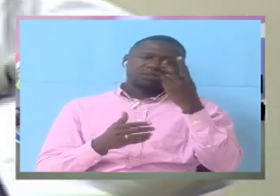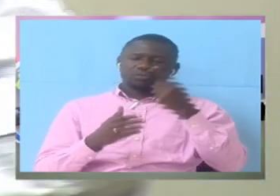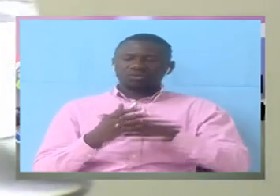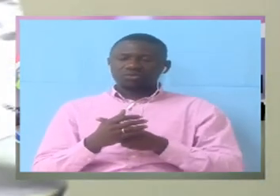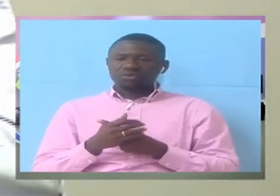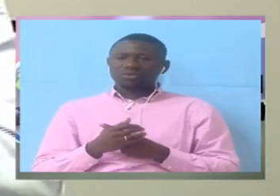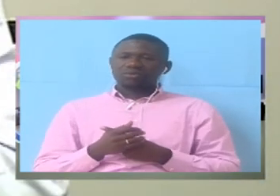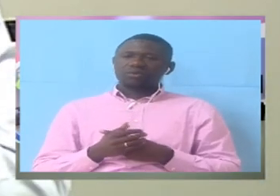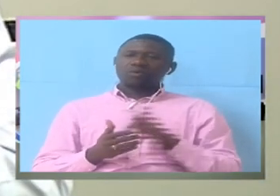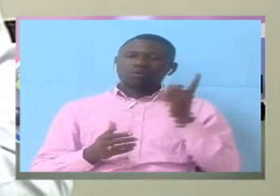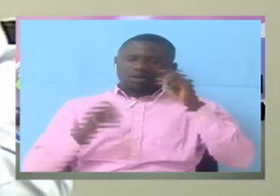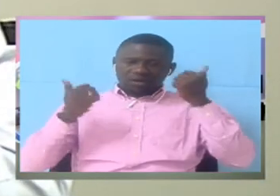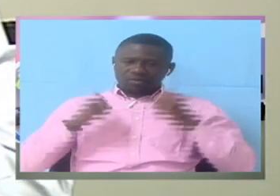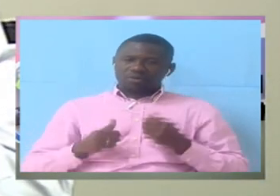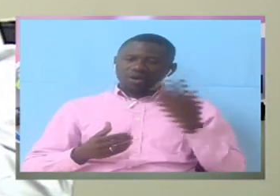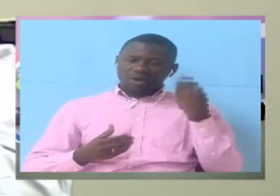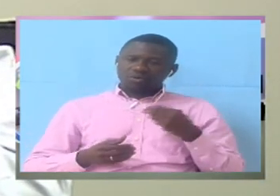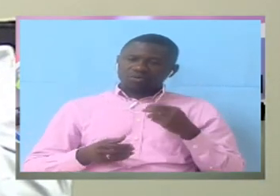to be